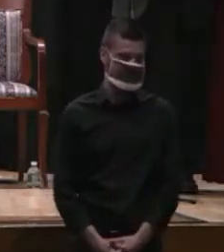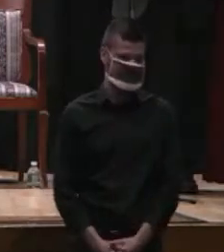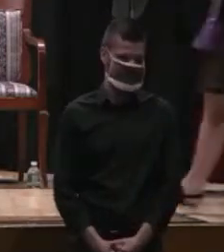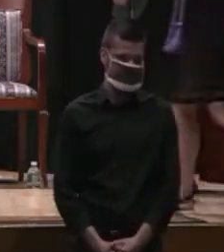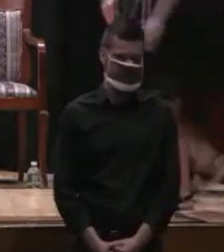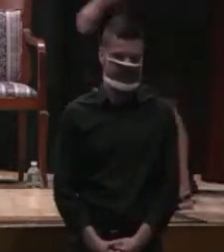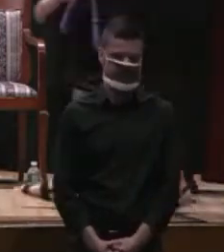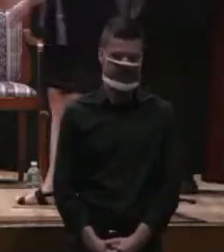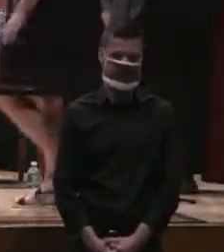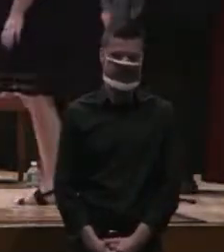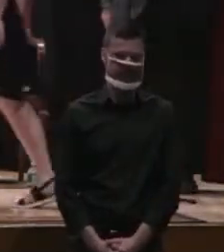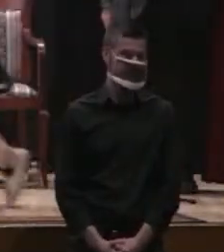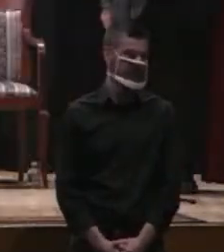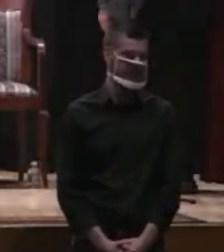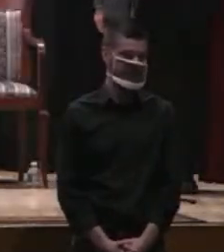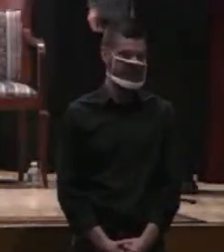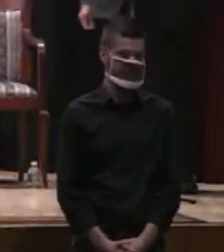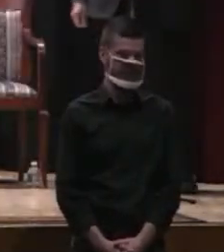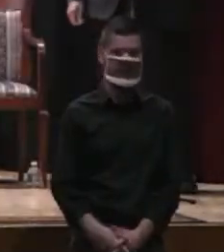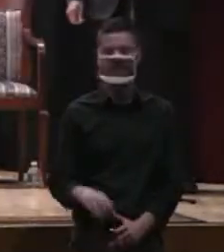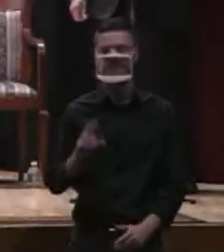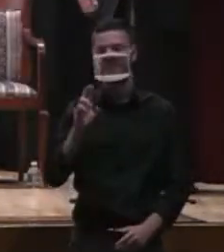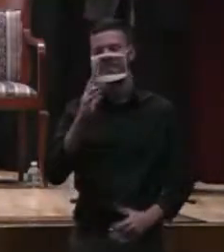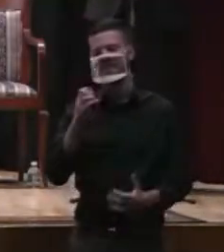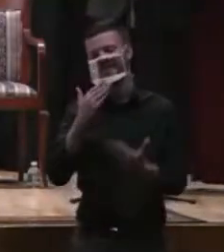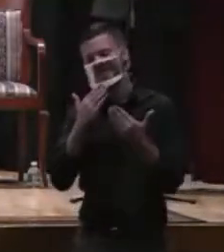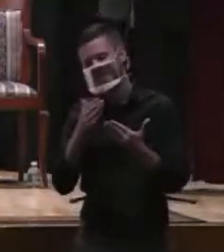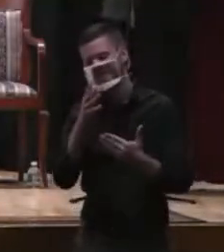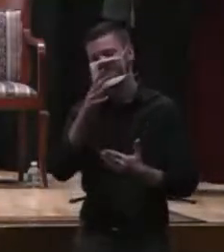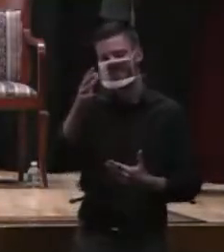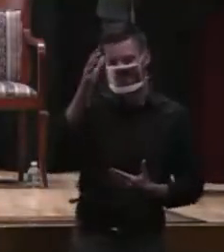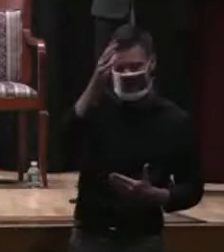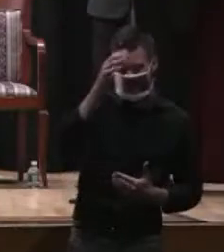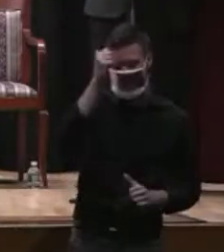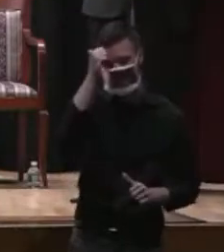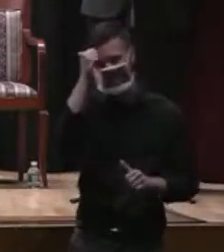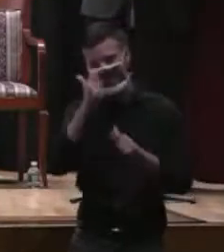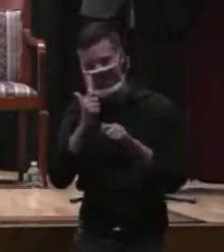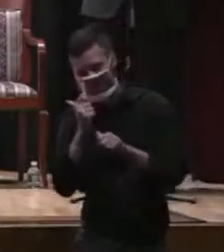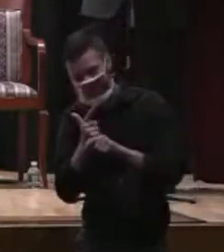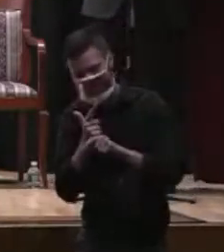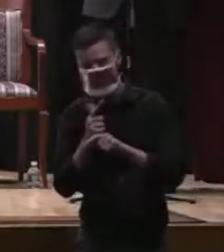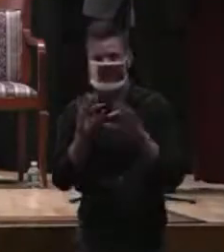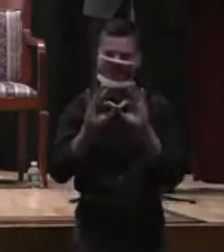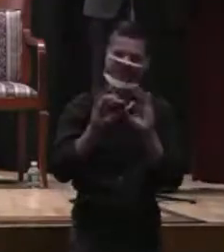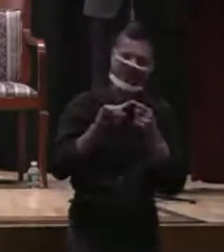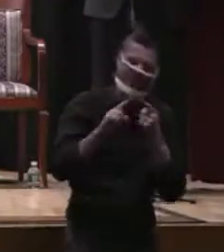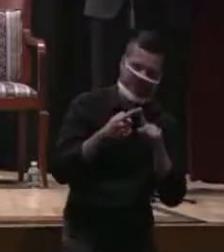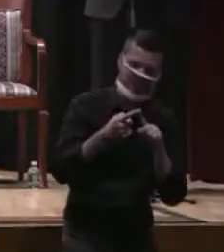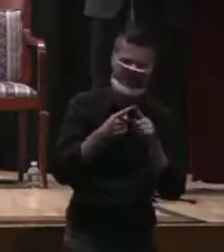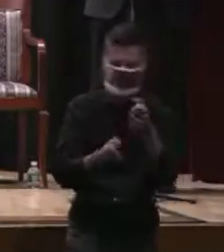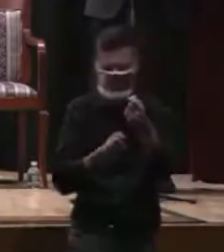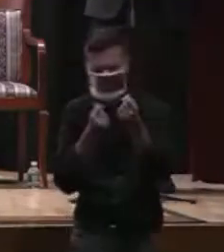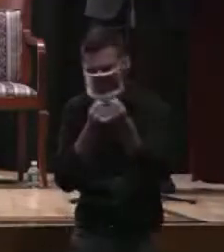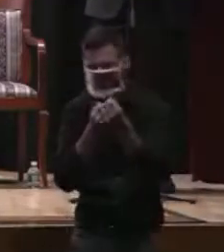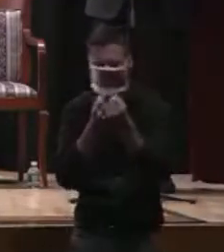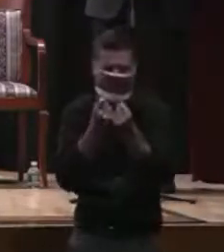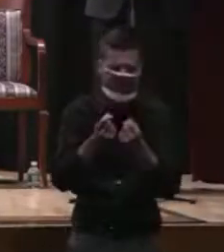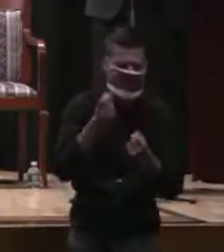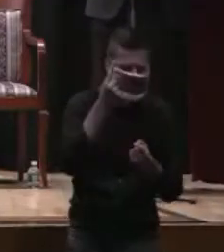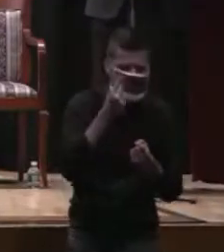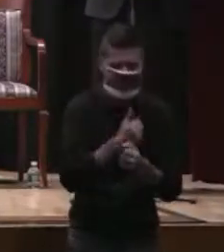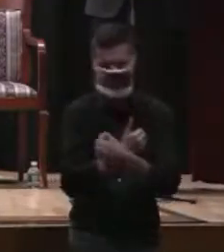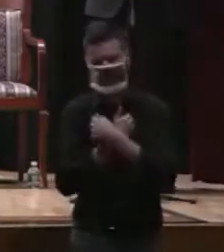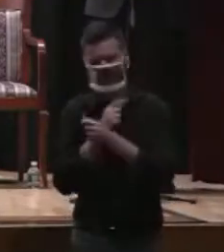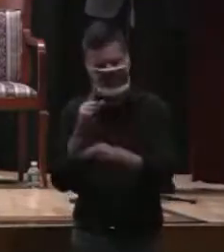Across you go. Becky would like to thank her parents, siblings, and friends for their never-ending support, understanding, and love in the last